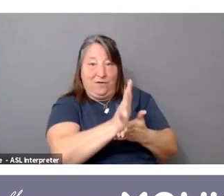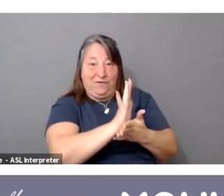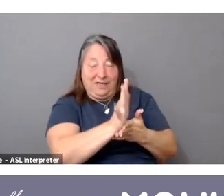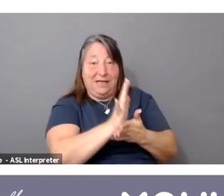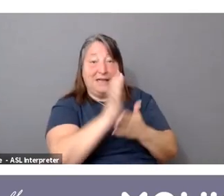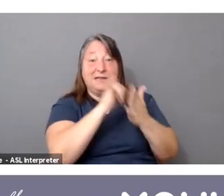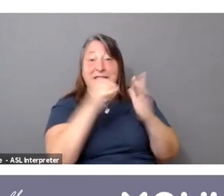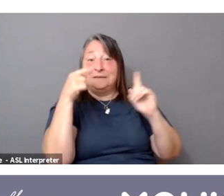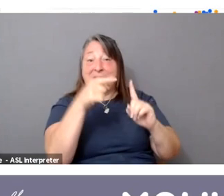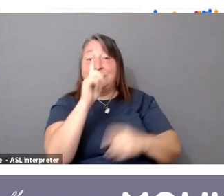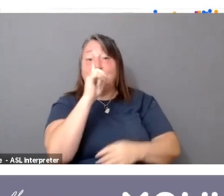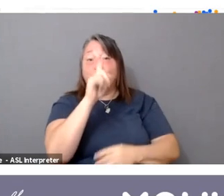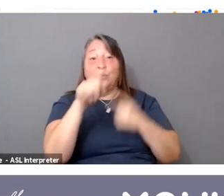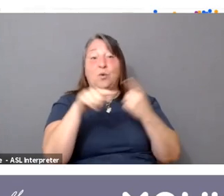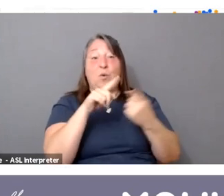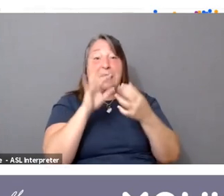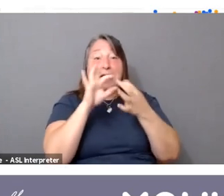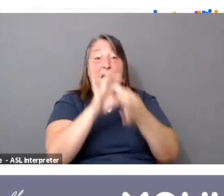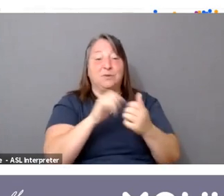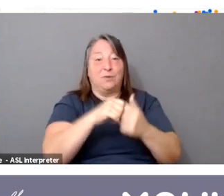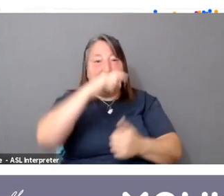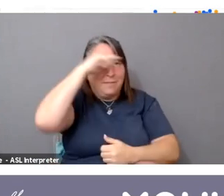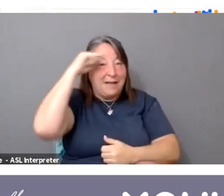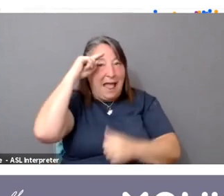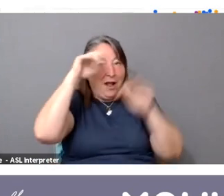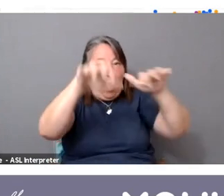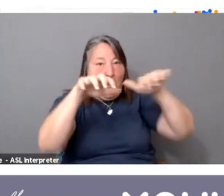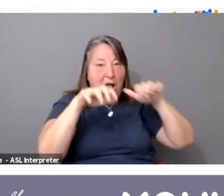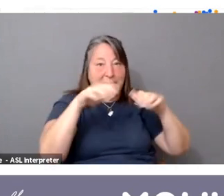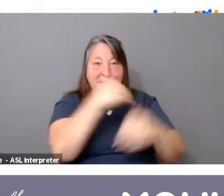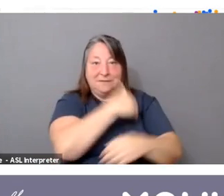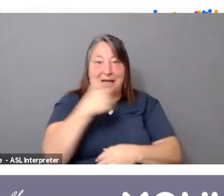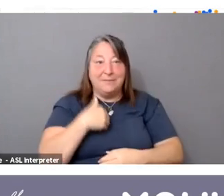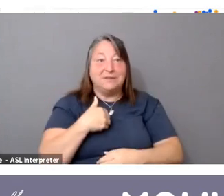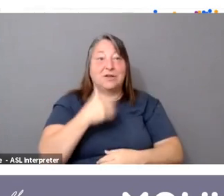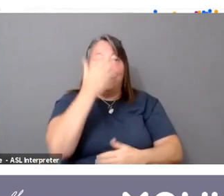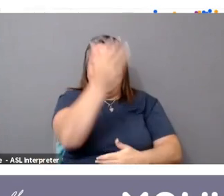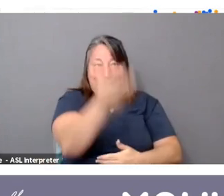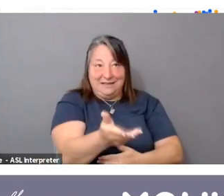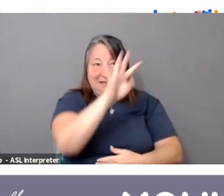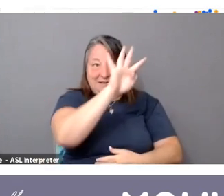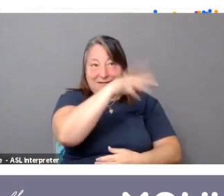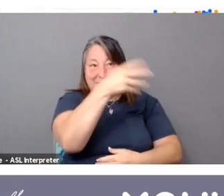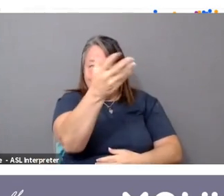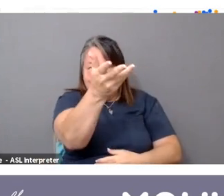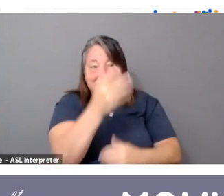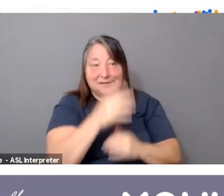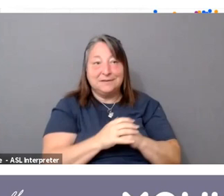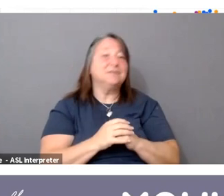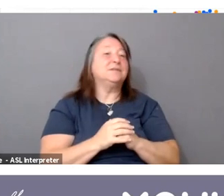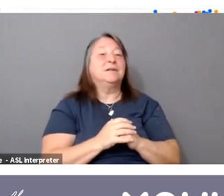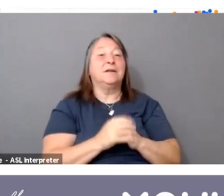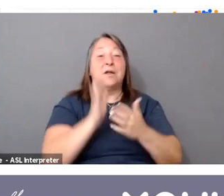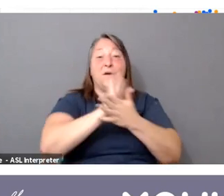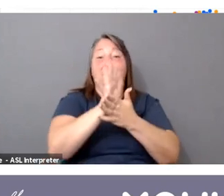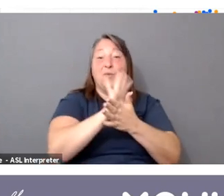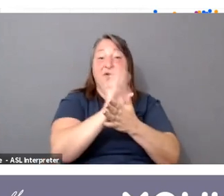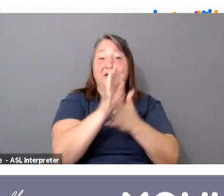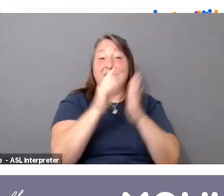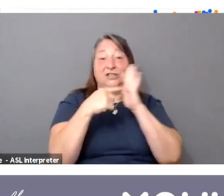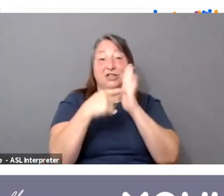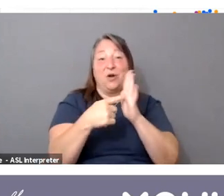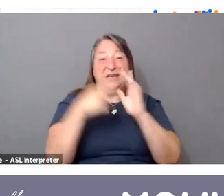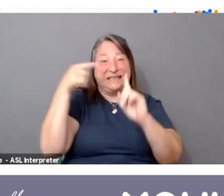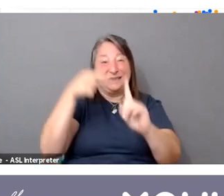true when it comes to Black audience members. So if you look at these charts, movies featuring a very